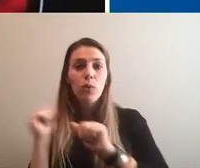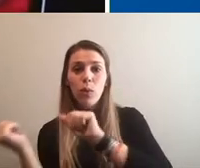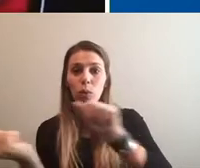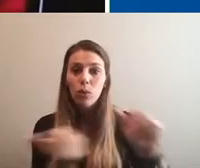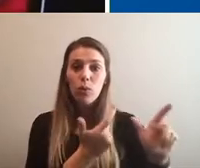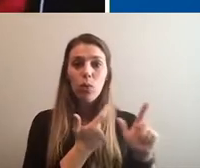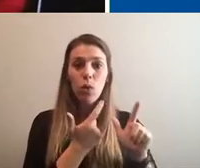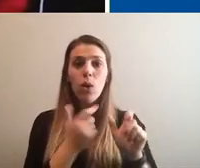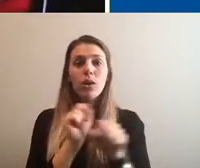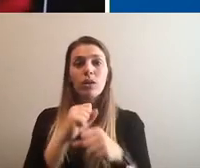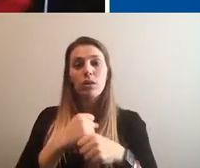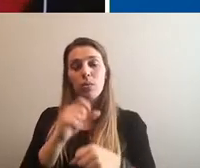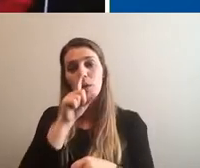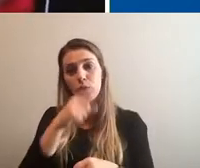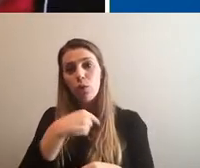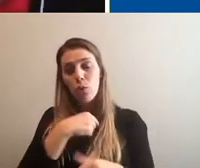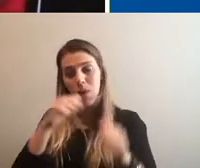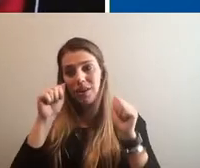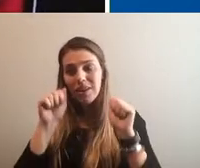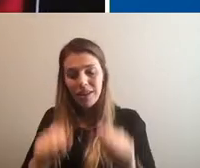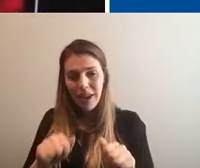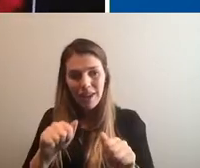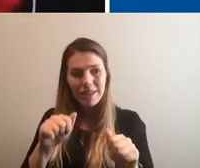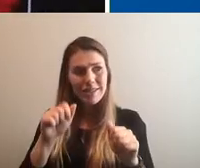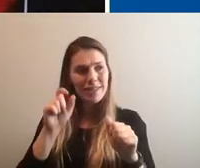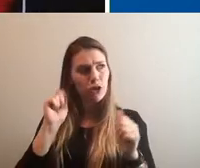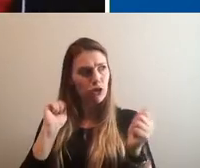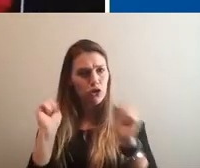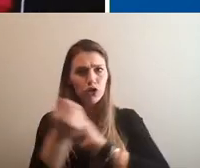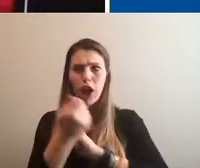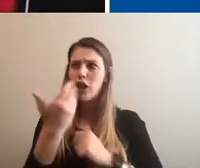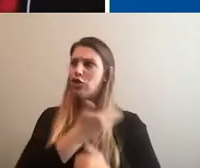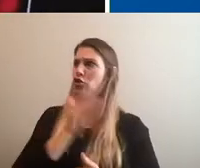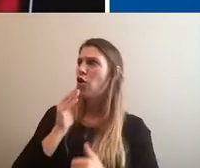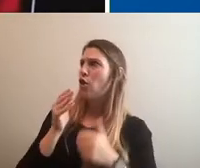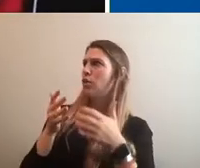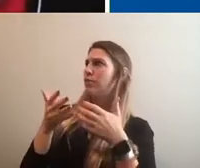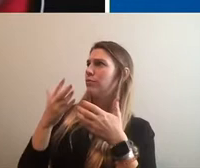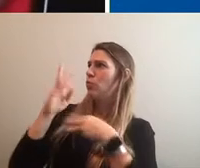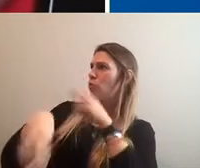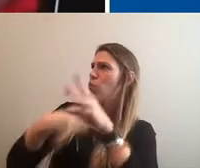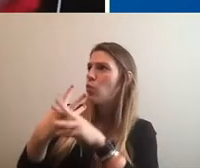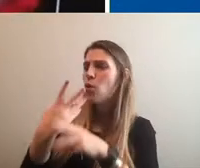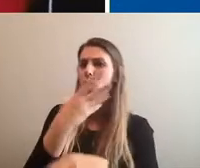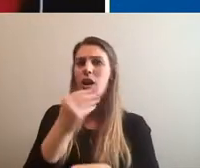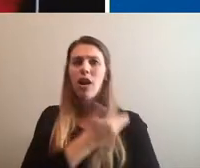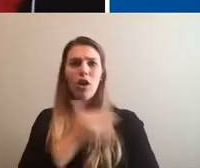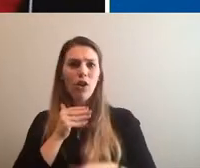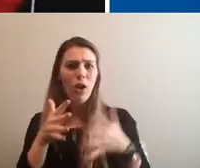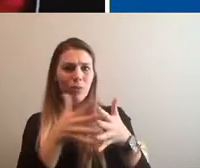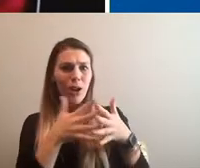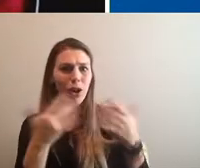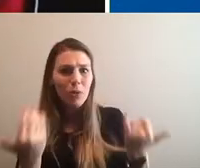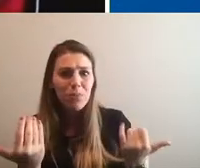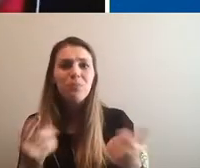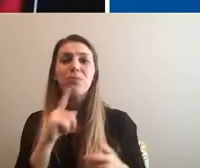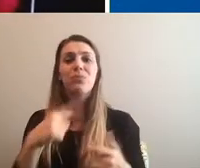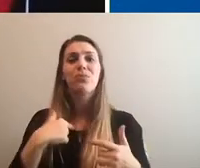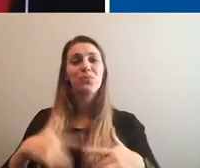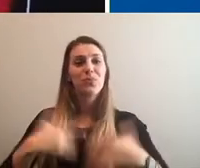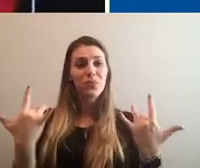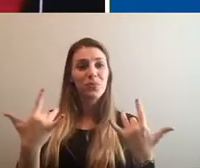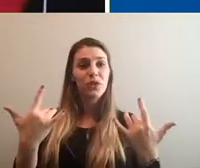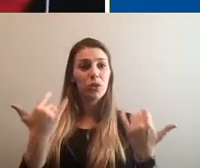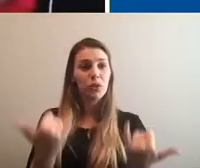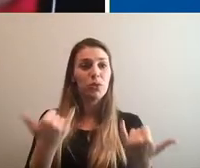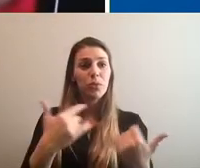to make the changes that are urgently needed in our country and around our world today. I'm thrilled to be joined today by